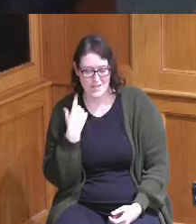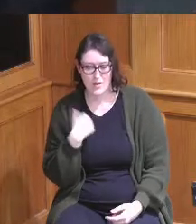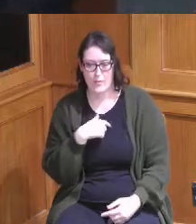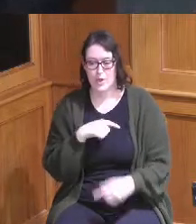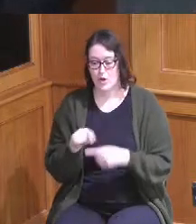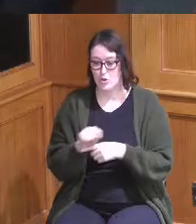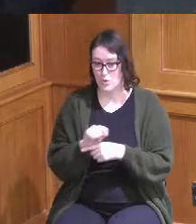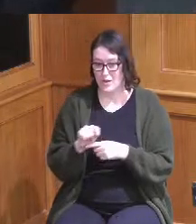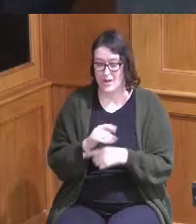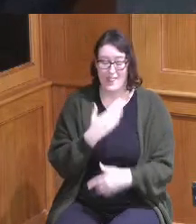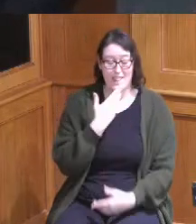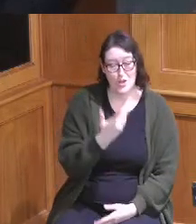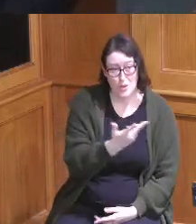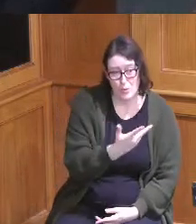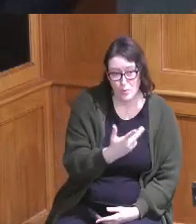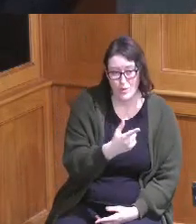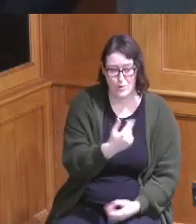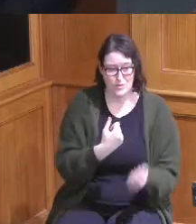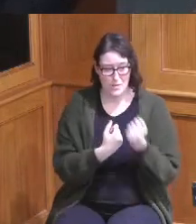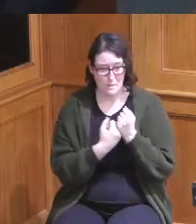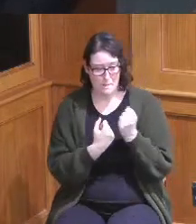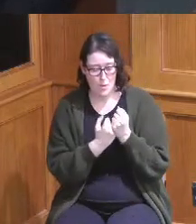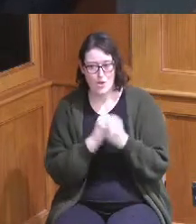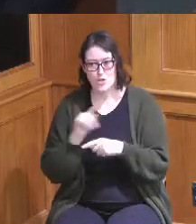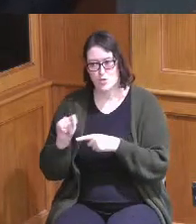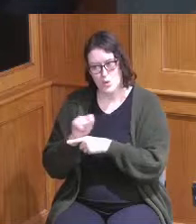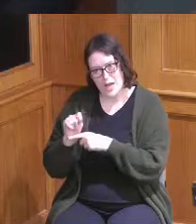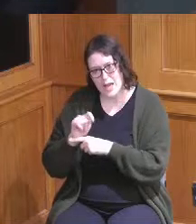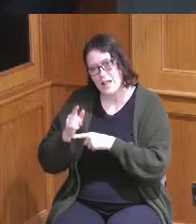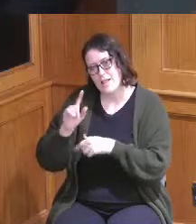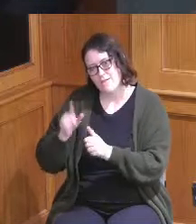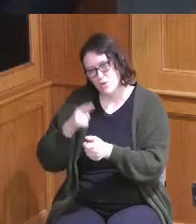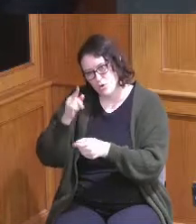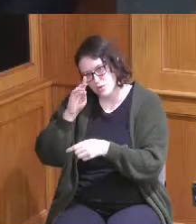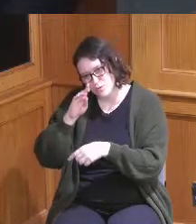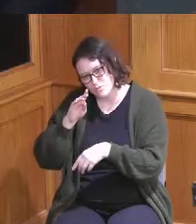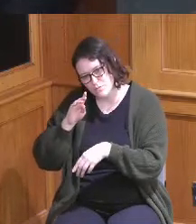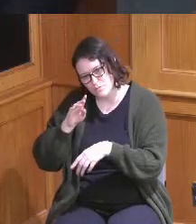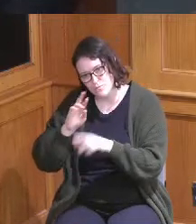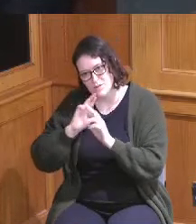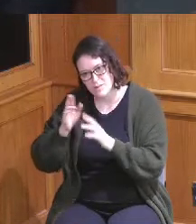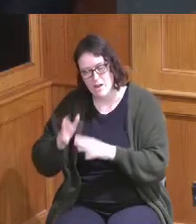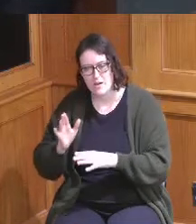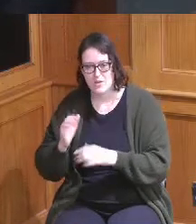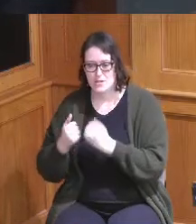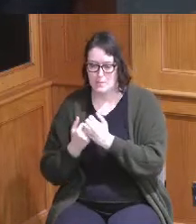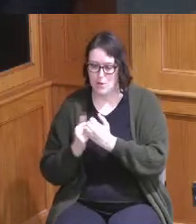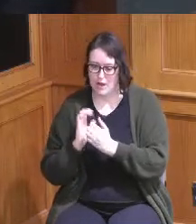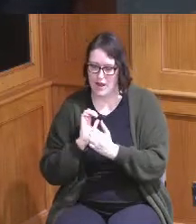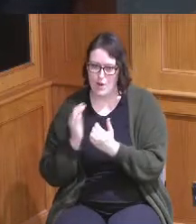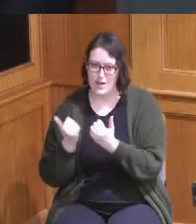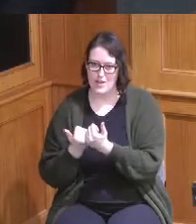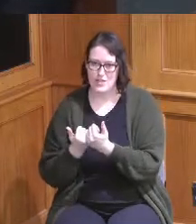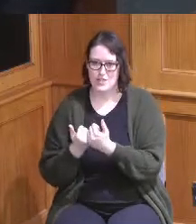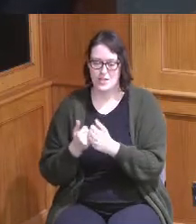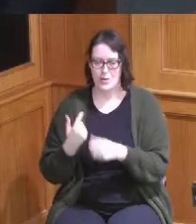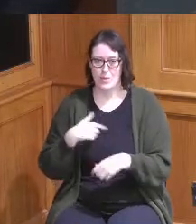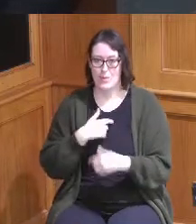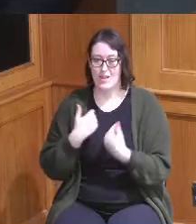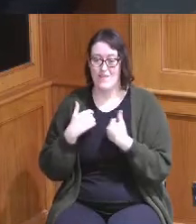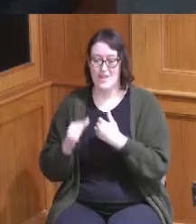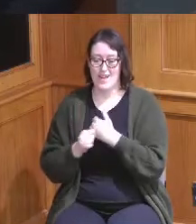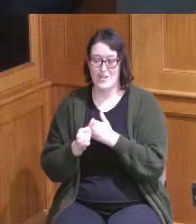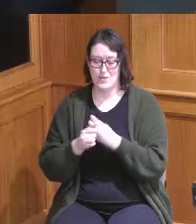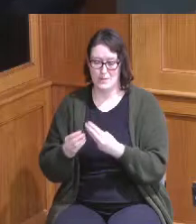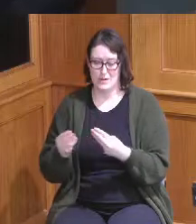thank the board because you support training our first responders, not only in supporting our agency, but we have a hazardous materials